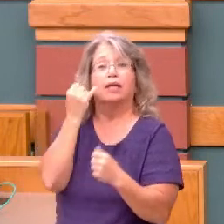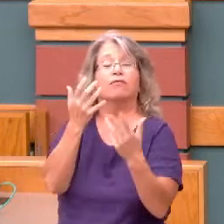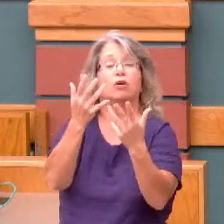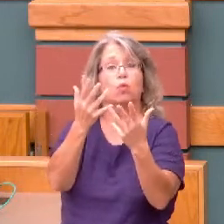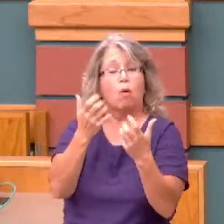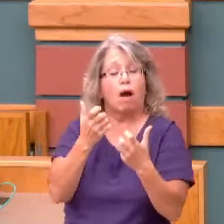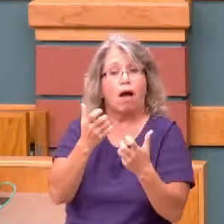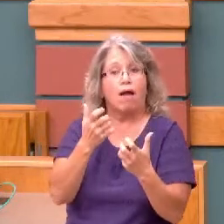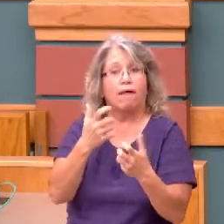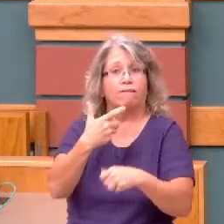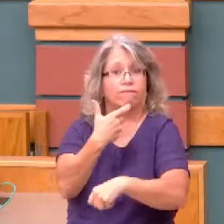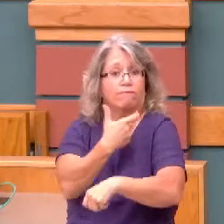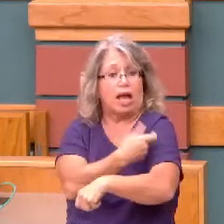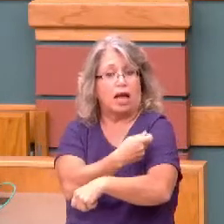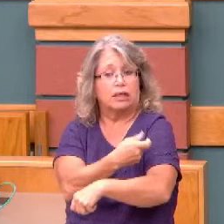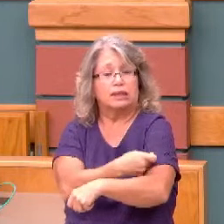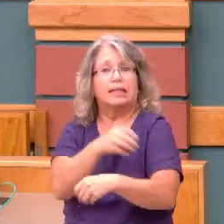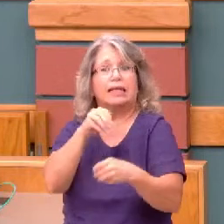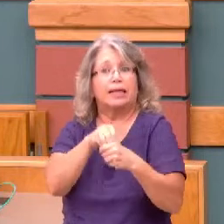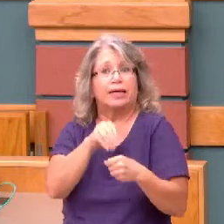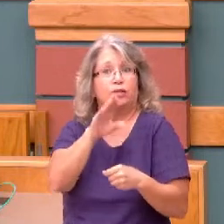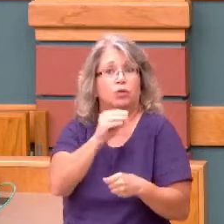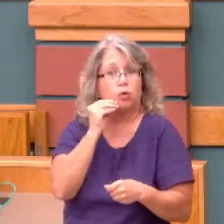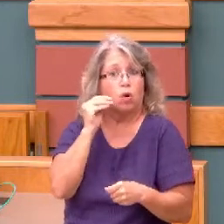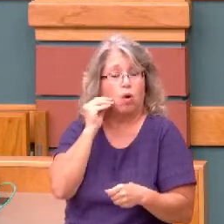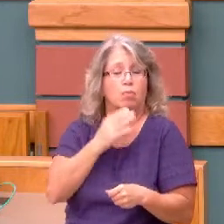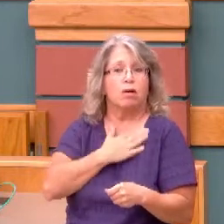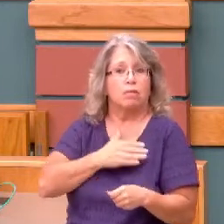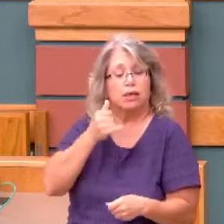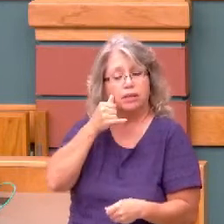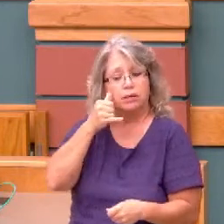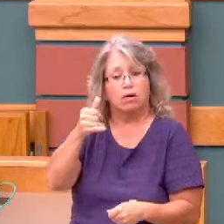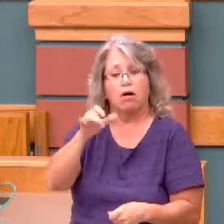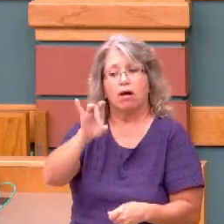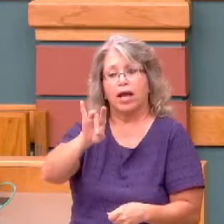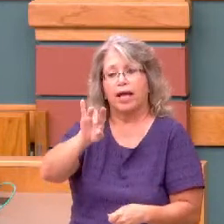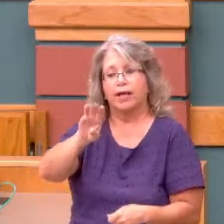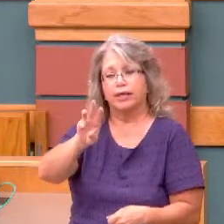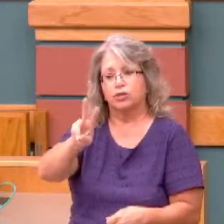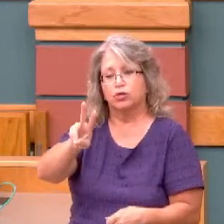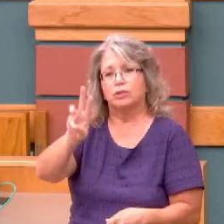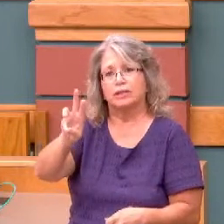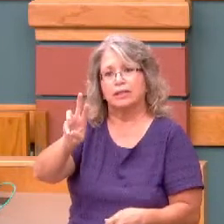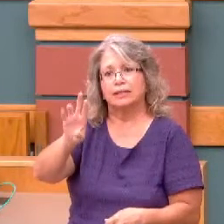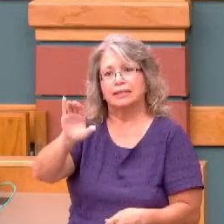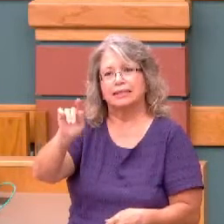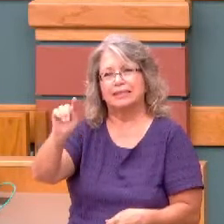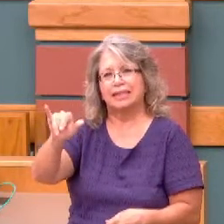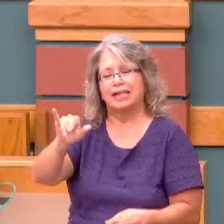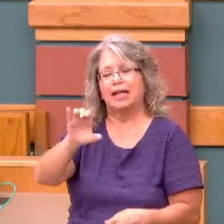city's customer call center at 826-CITY, which is